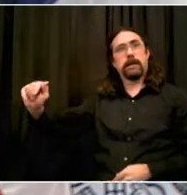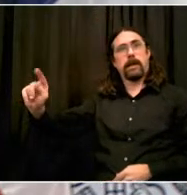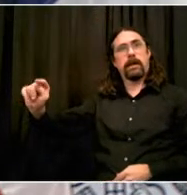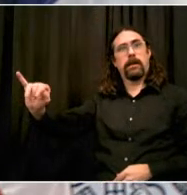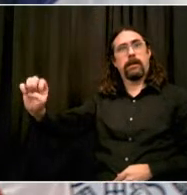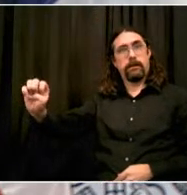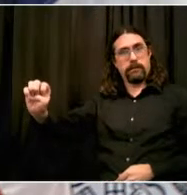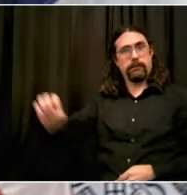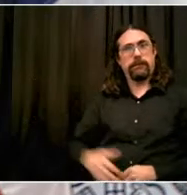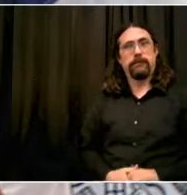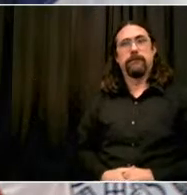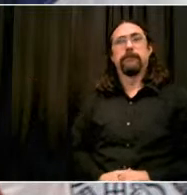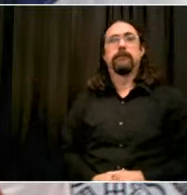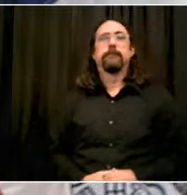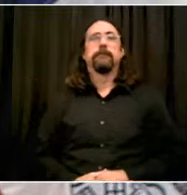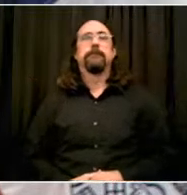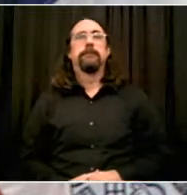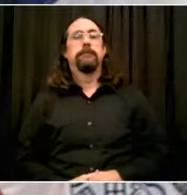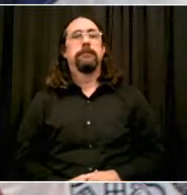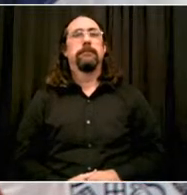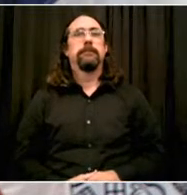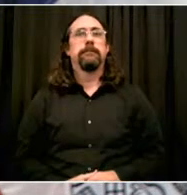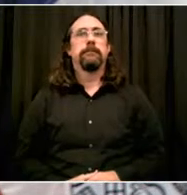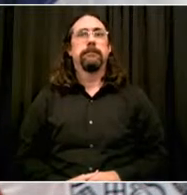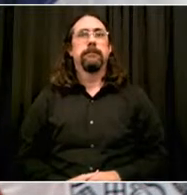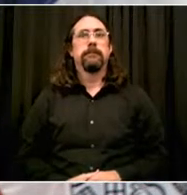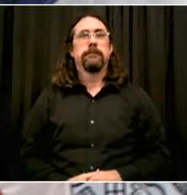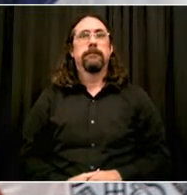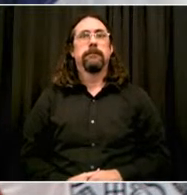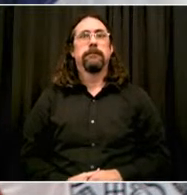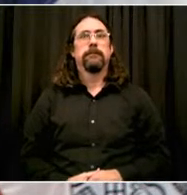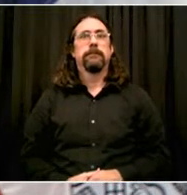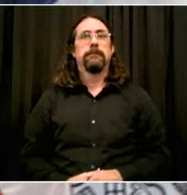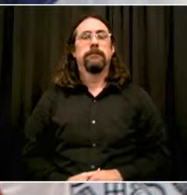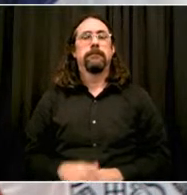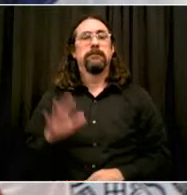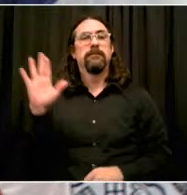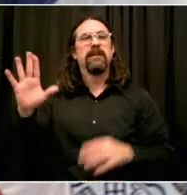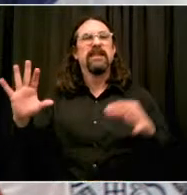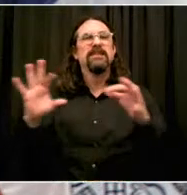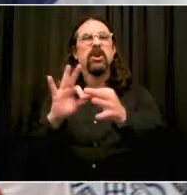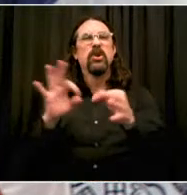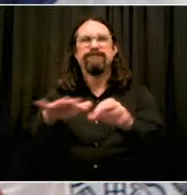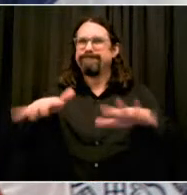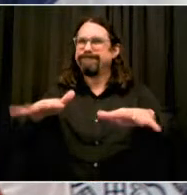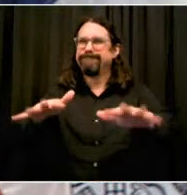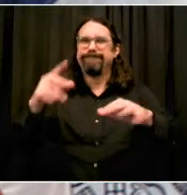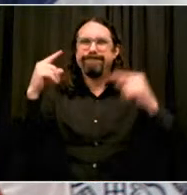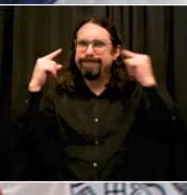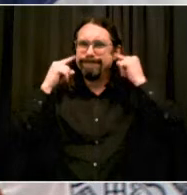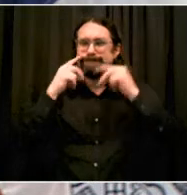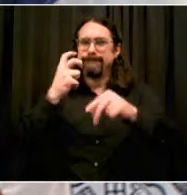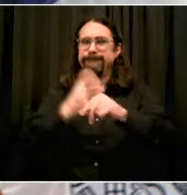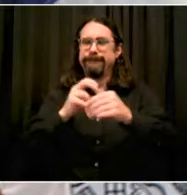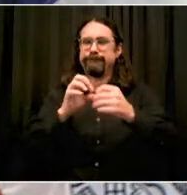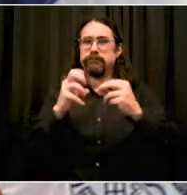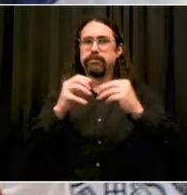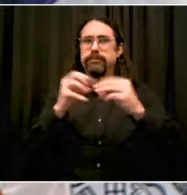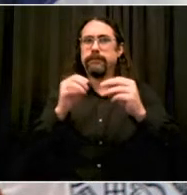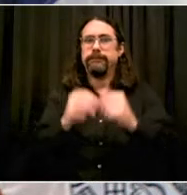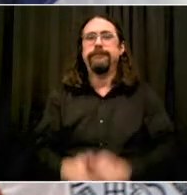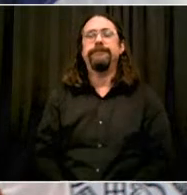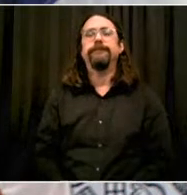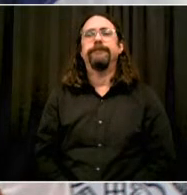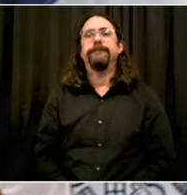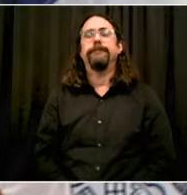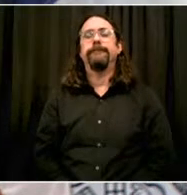was first created or came up or agreed upon by the city and other entities? It seems, I know that